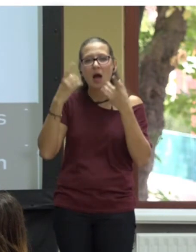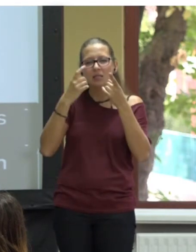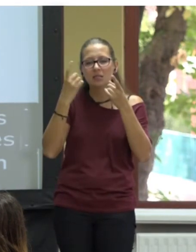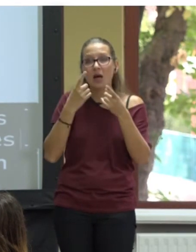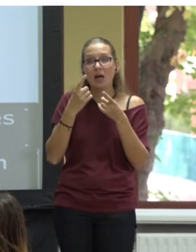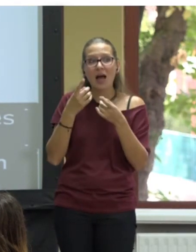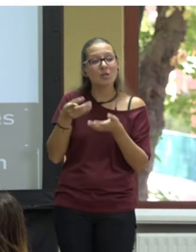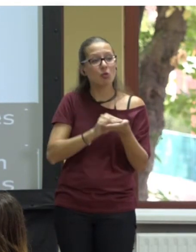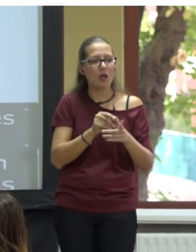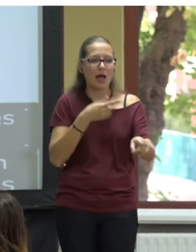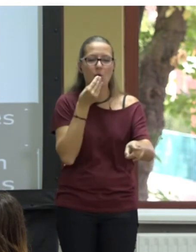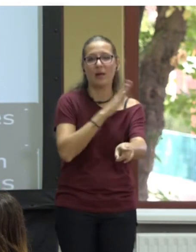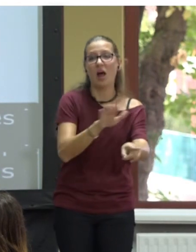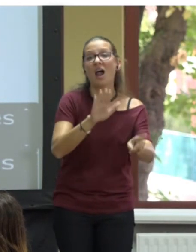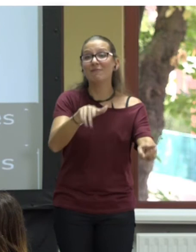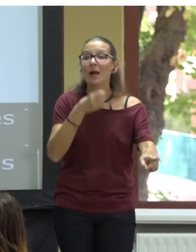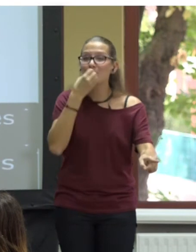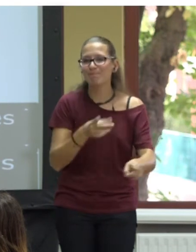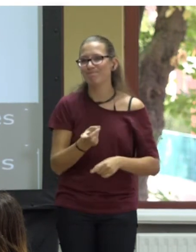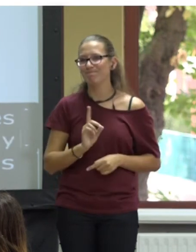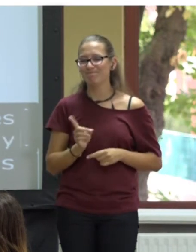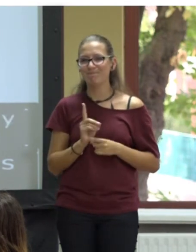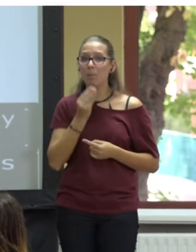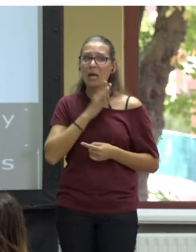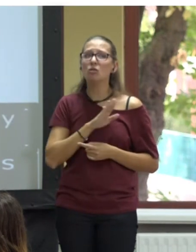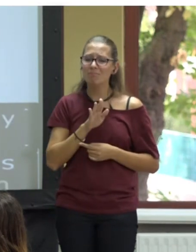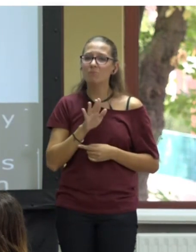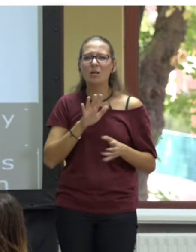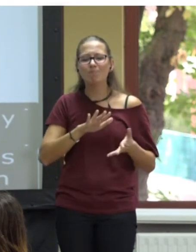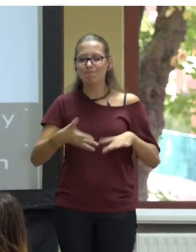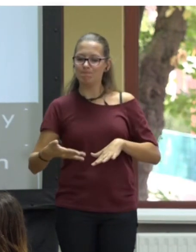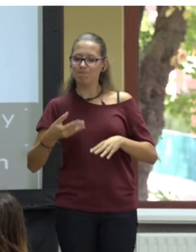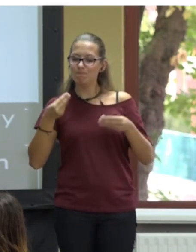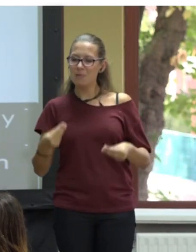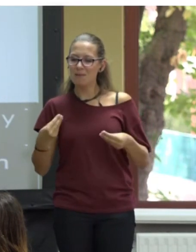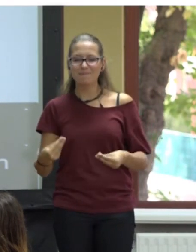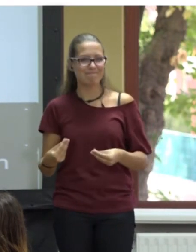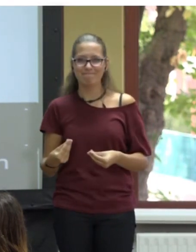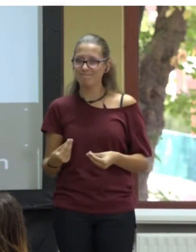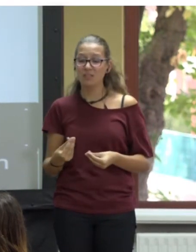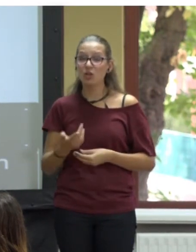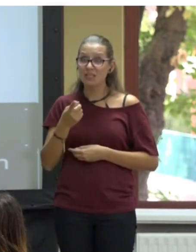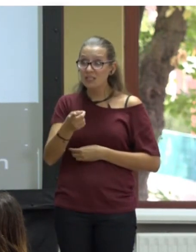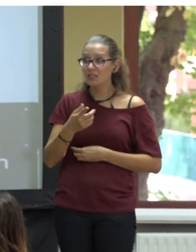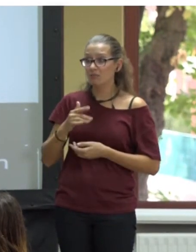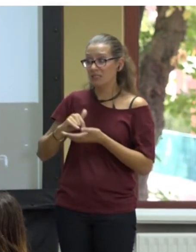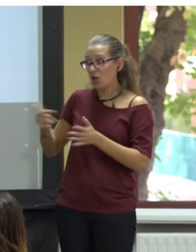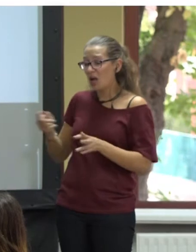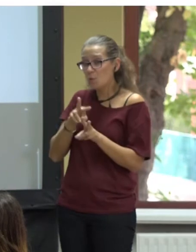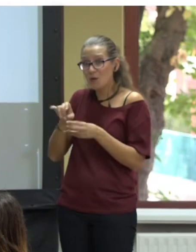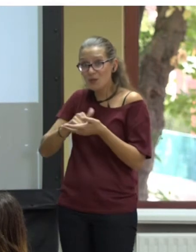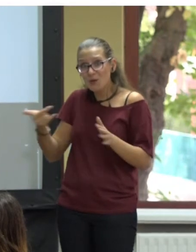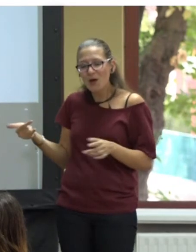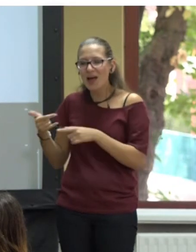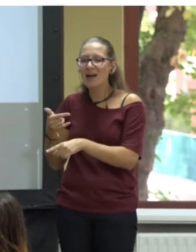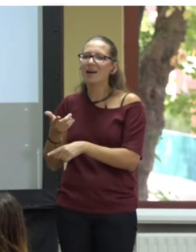ones, but in the end, they were not good ones. So I think that in that case, technology and new